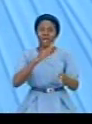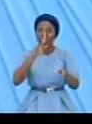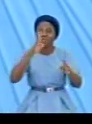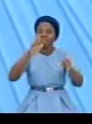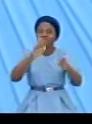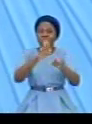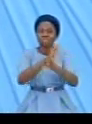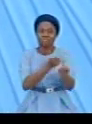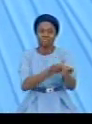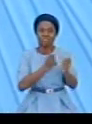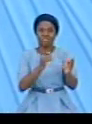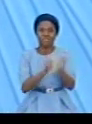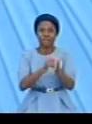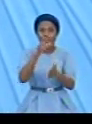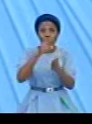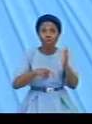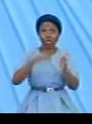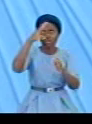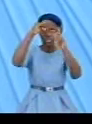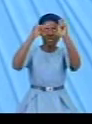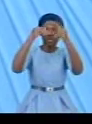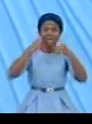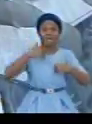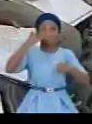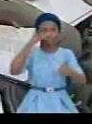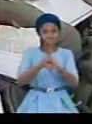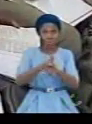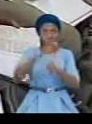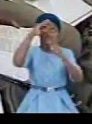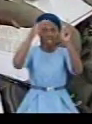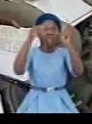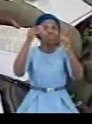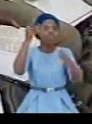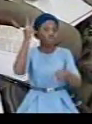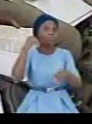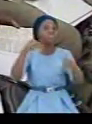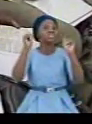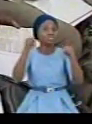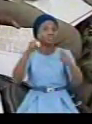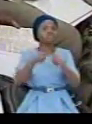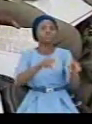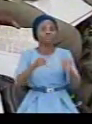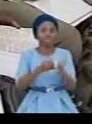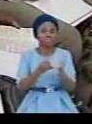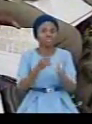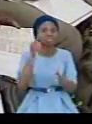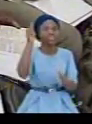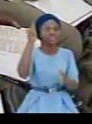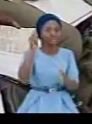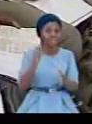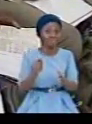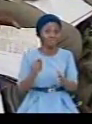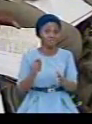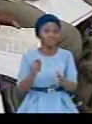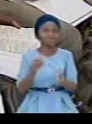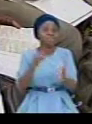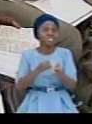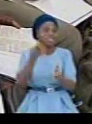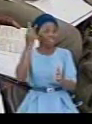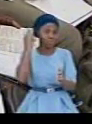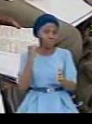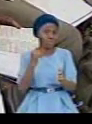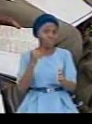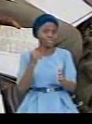he had promised was able to perform. Therefore, it was imputed unto him